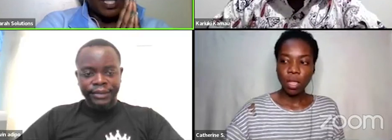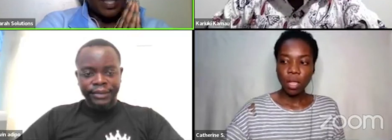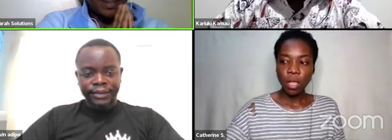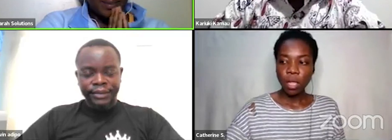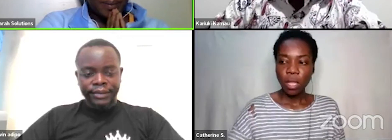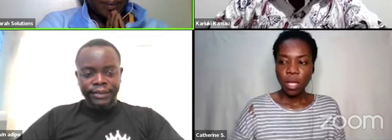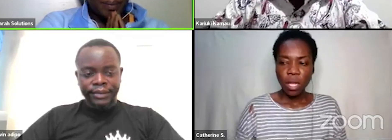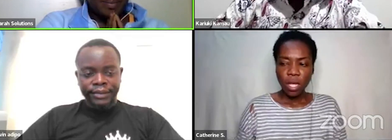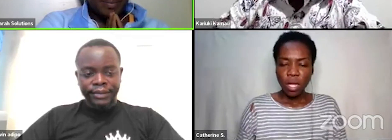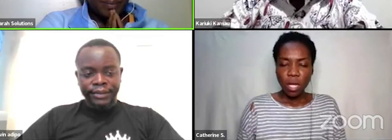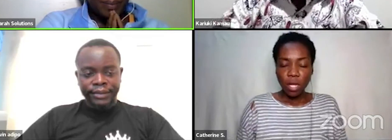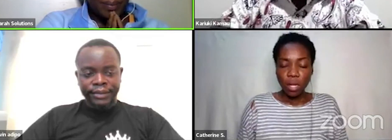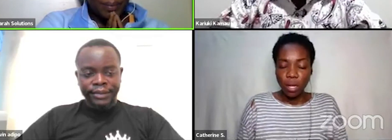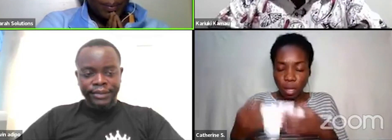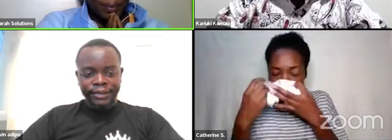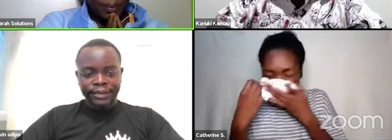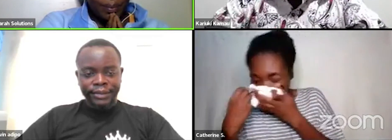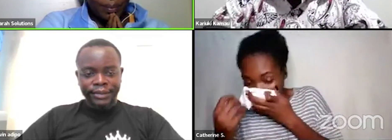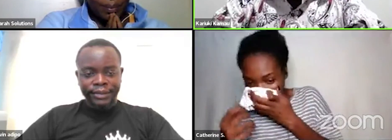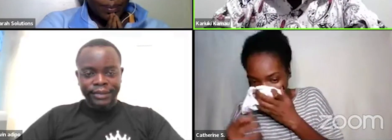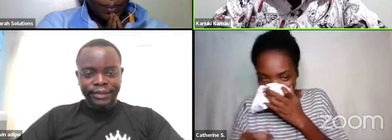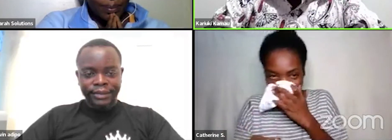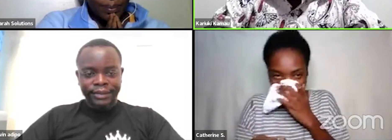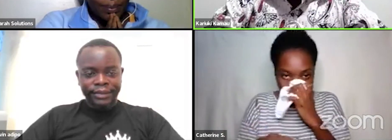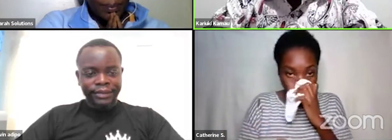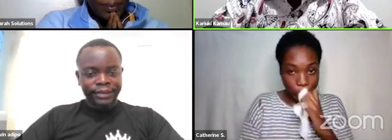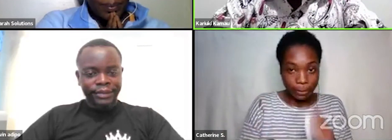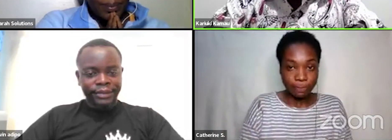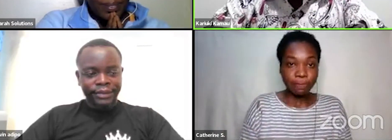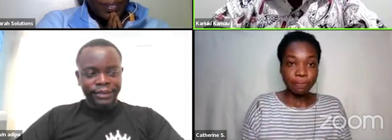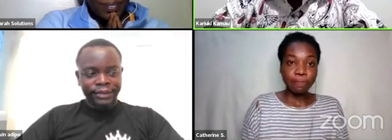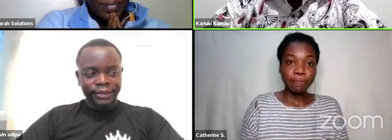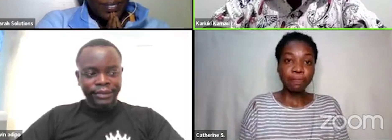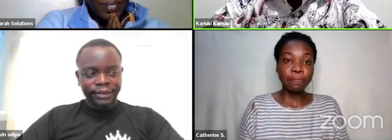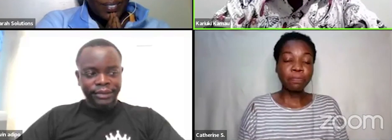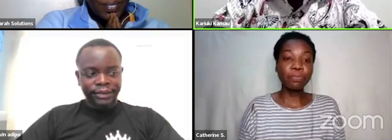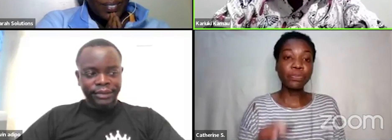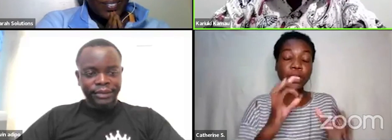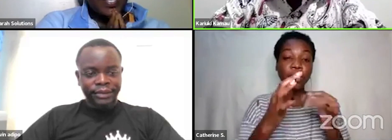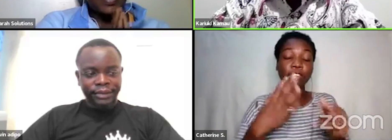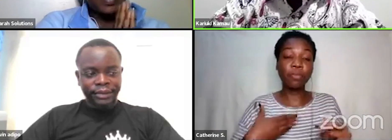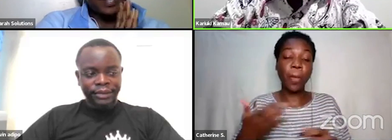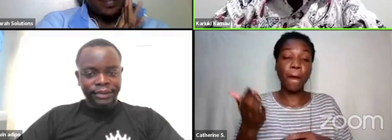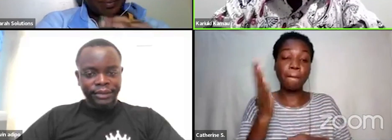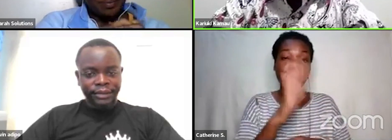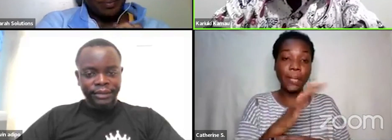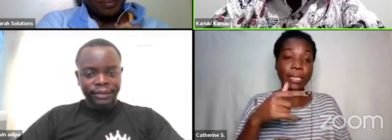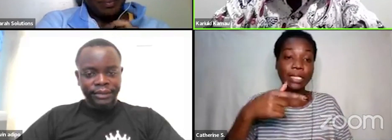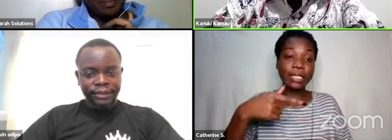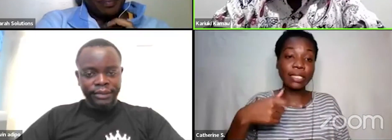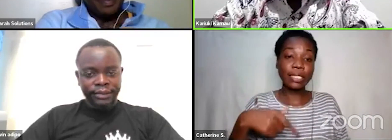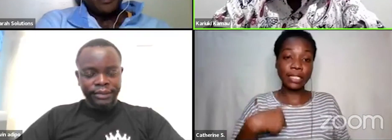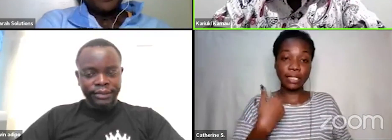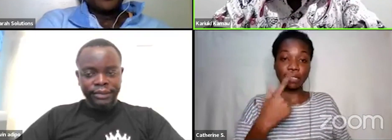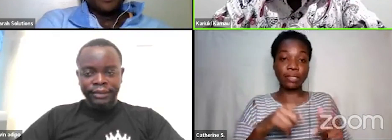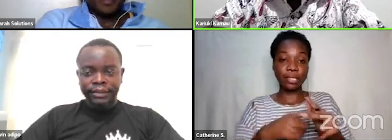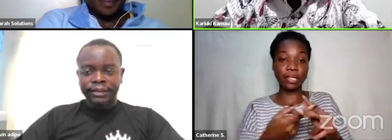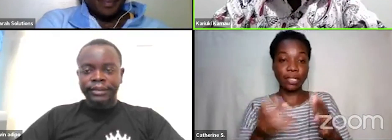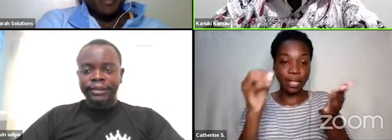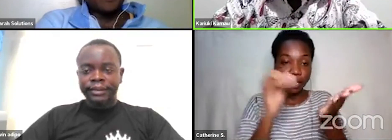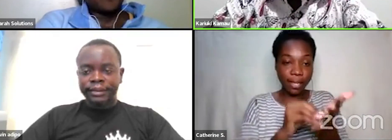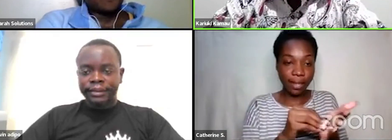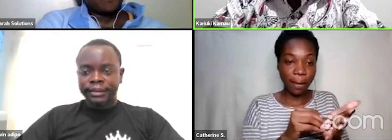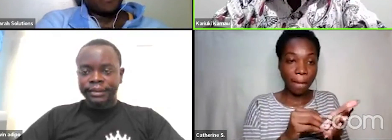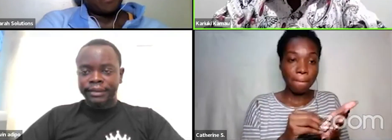You're on mute. If I was to get to my younger self and start all over again, I